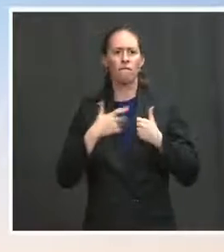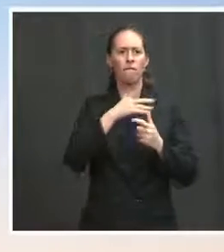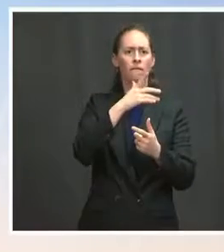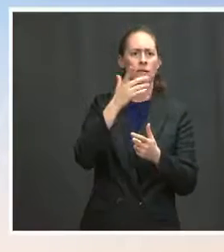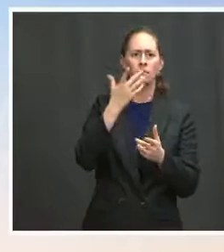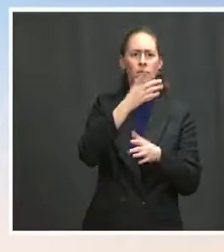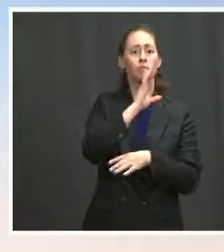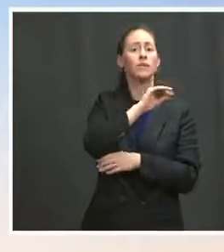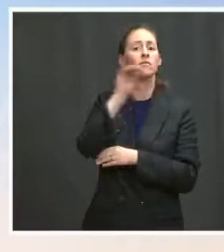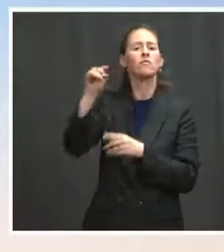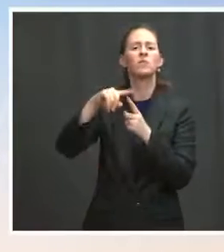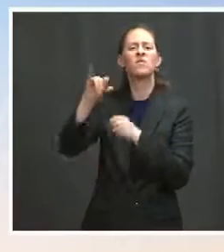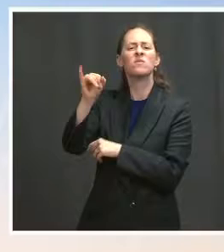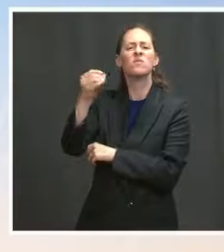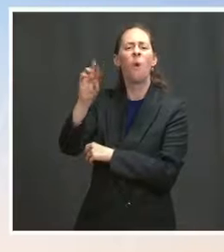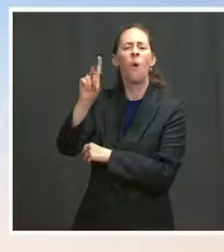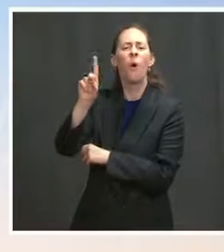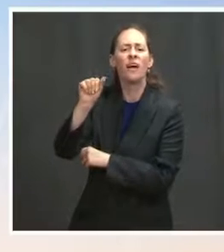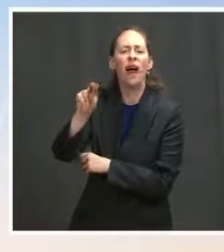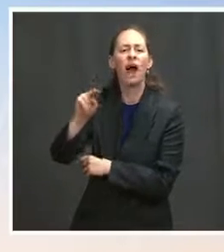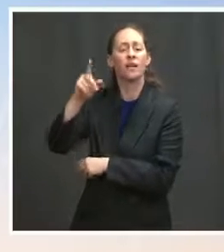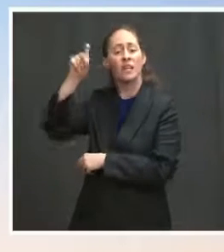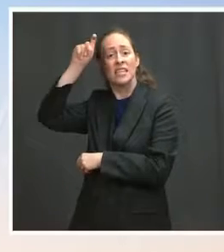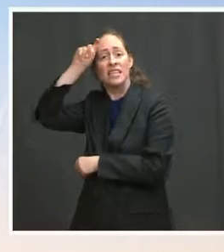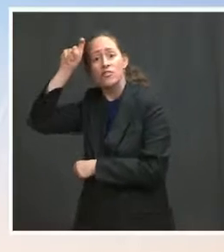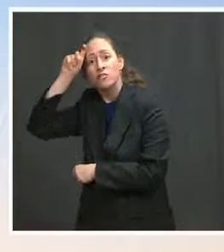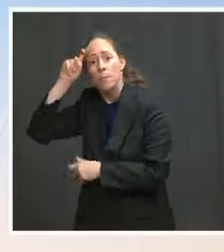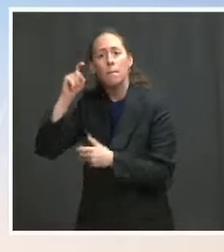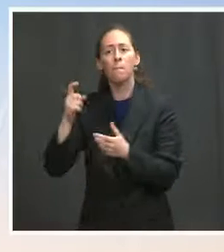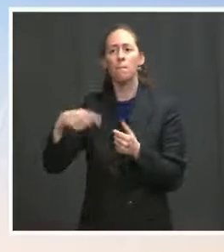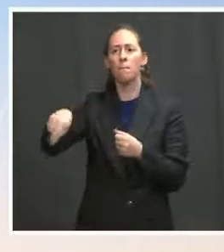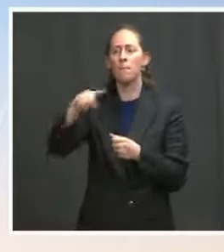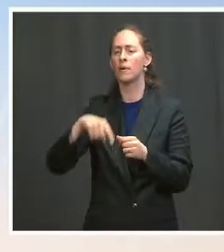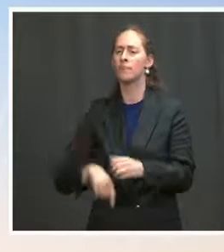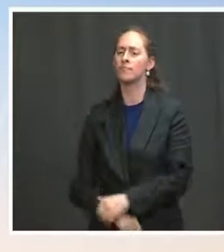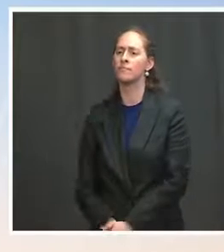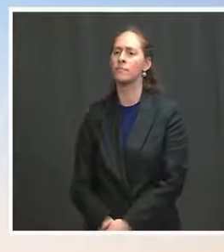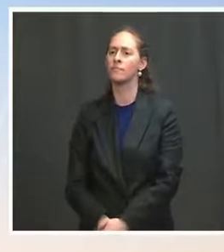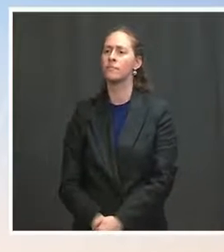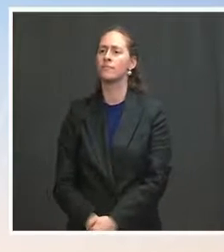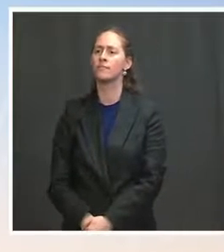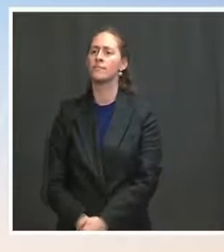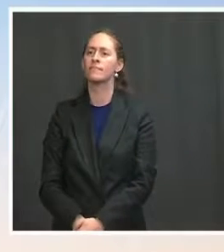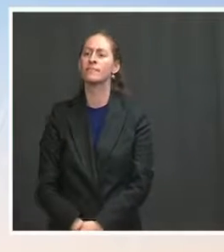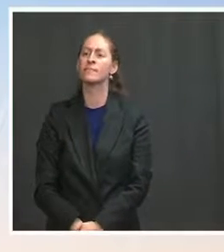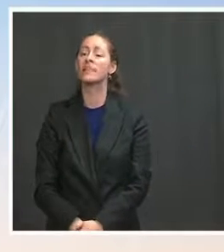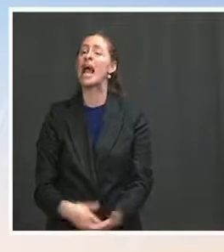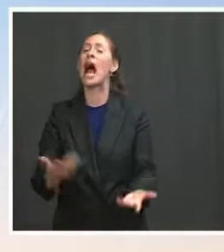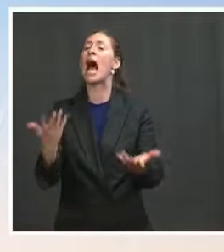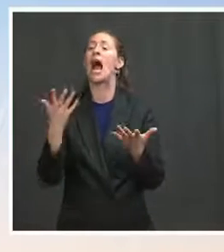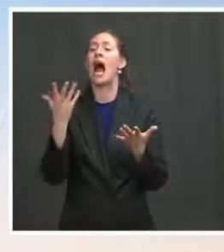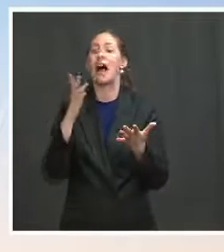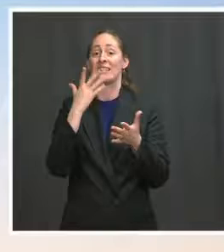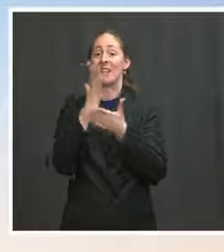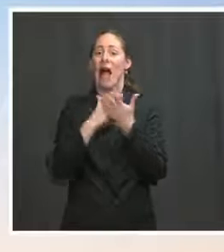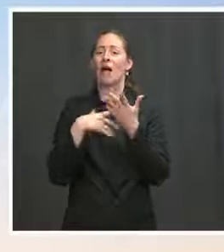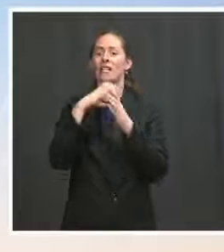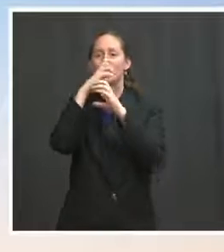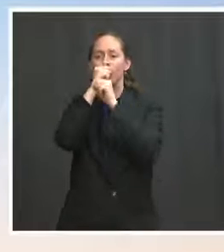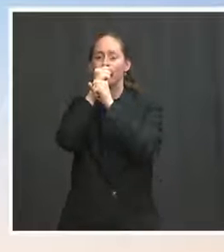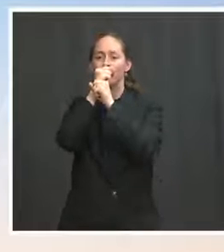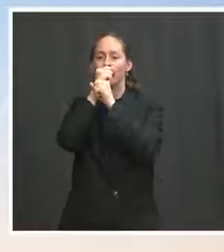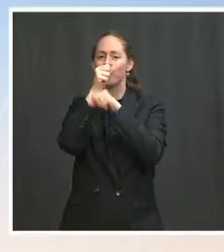so let me give you information on where we are, and it's unfortunately not going to answer every single question. Some of this we're not going to be able to outline for security reasons.